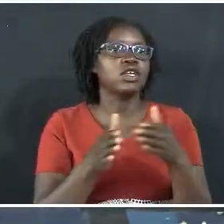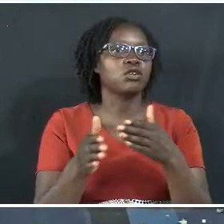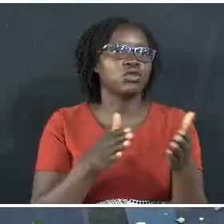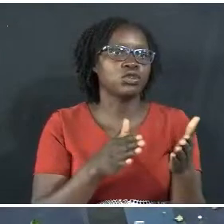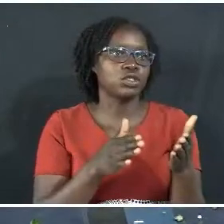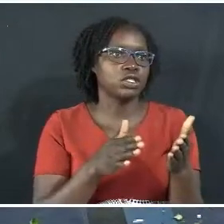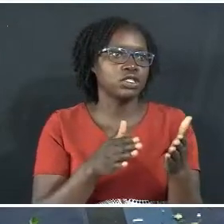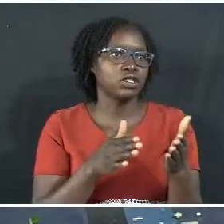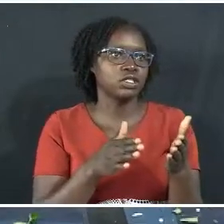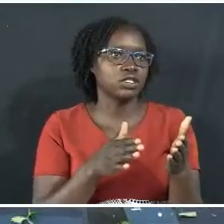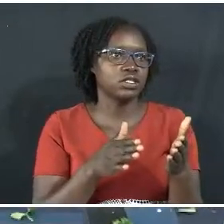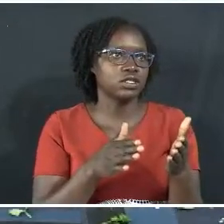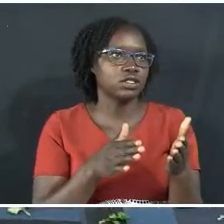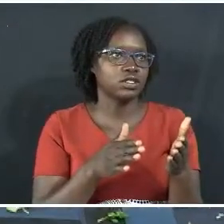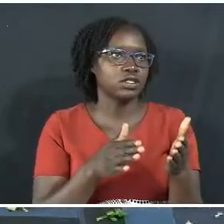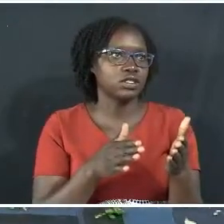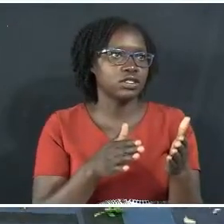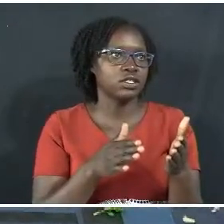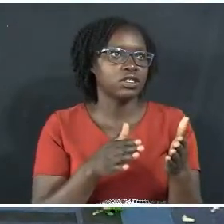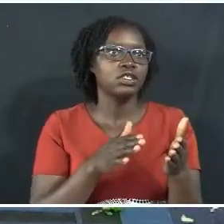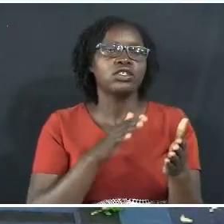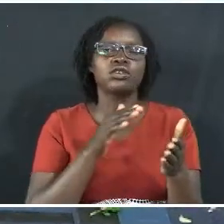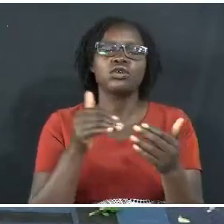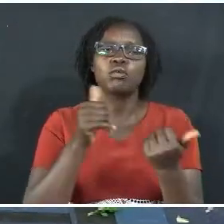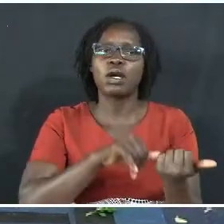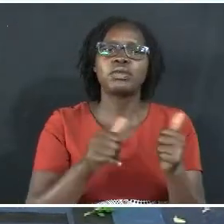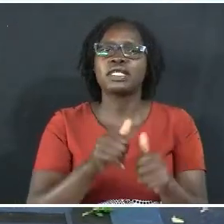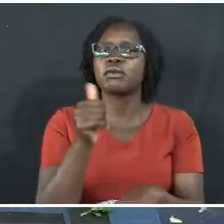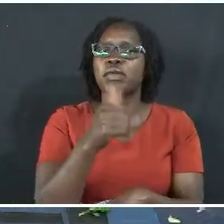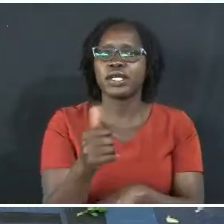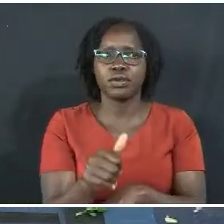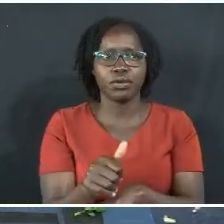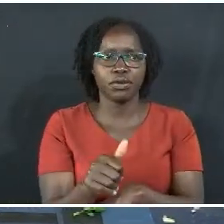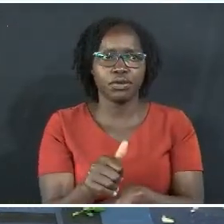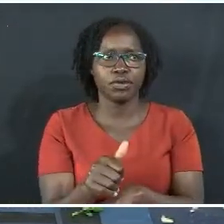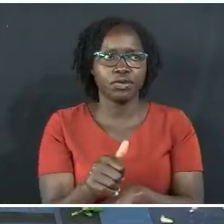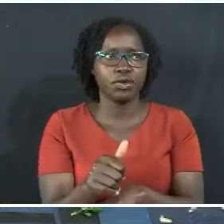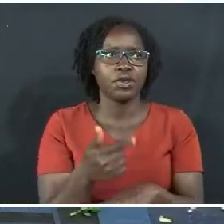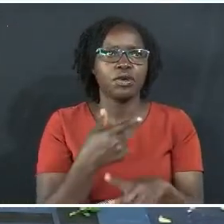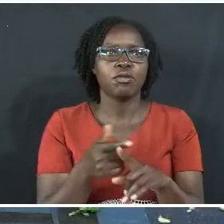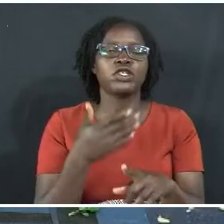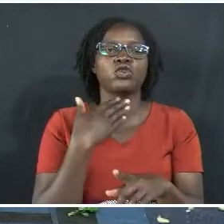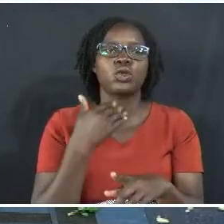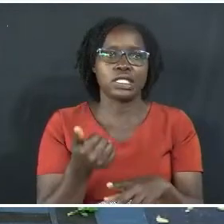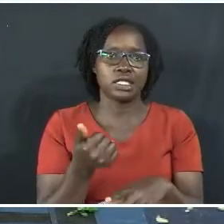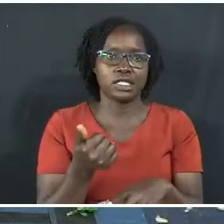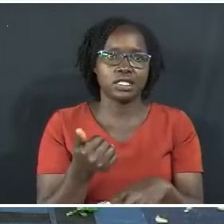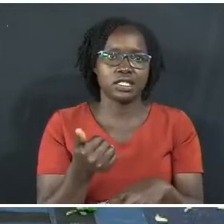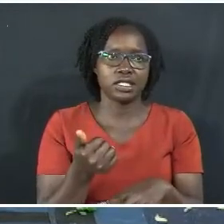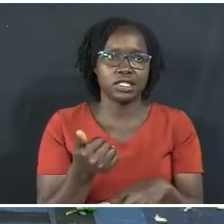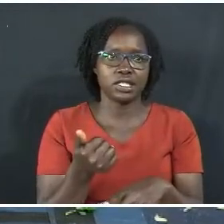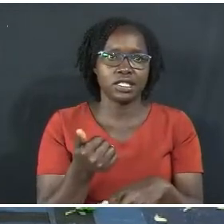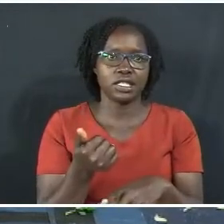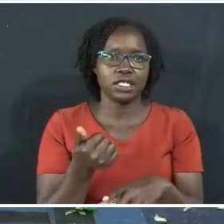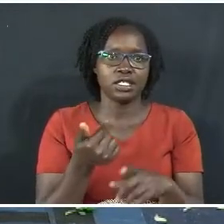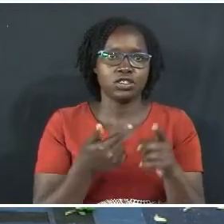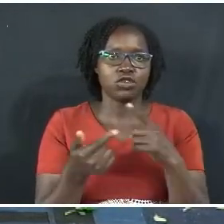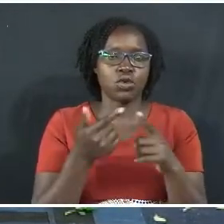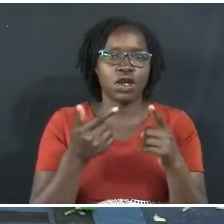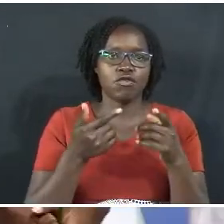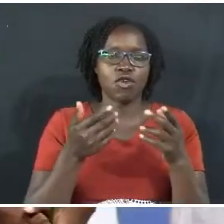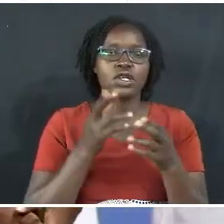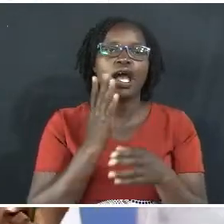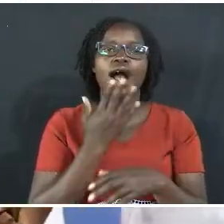opportunity. You are not yet baptized, but you want to come for a